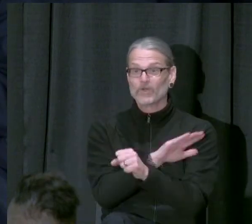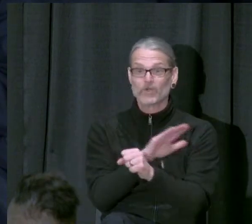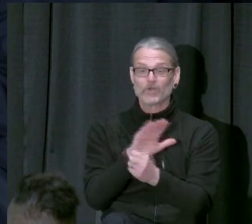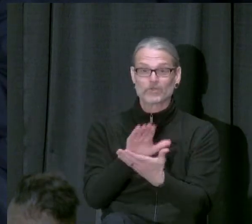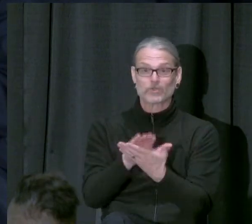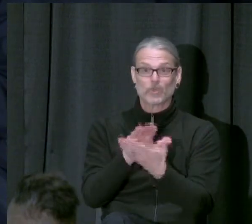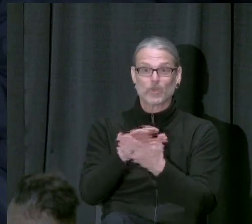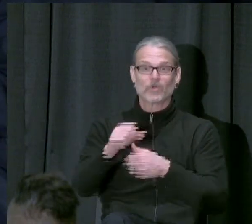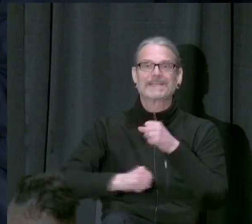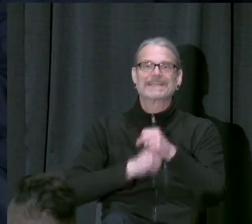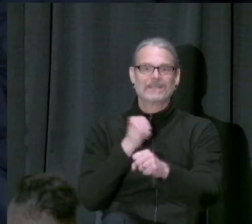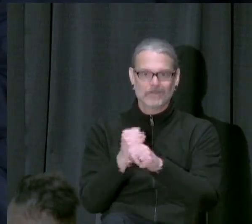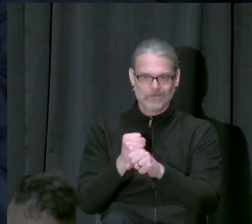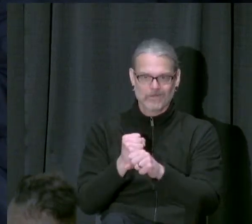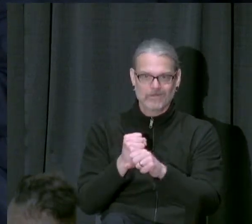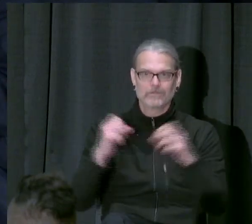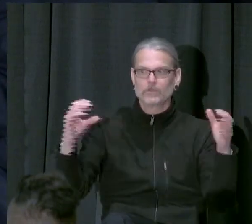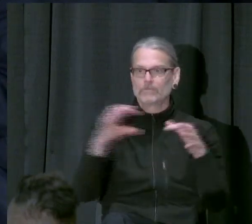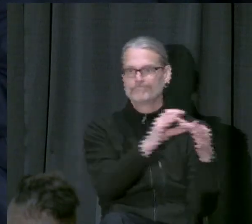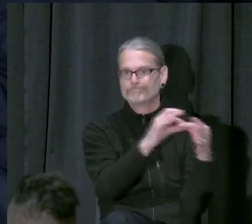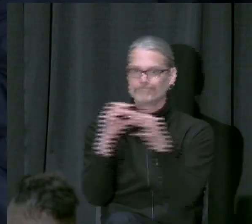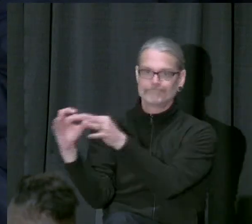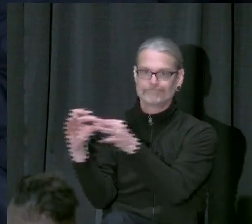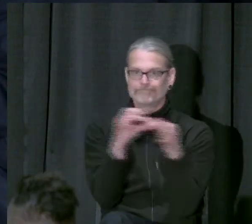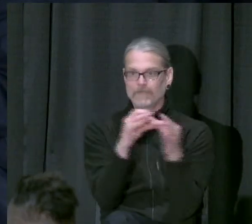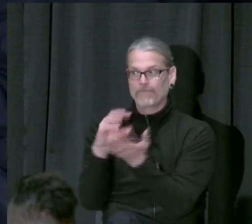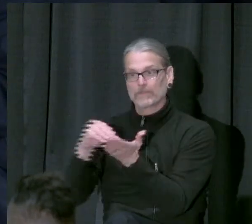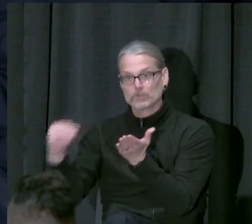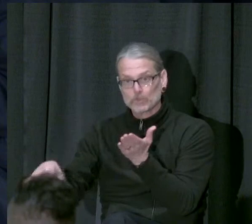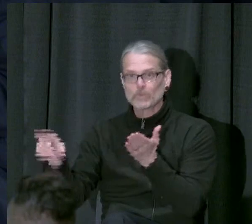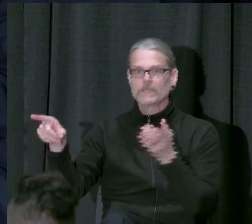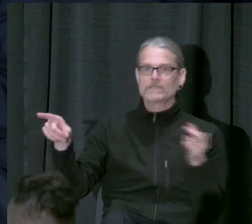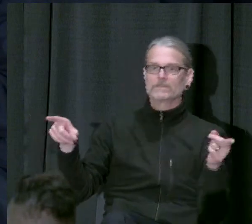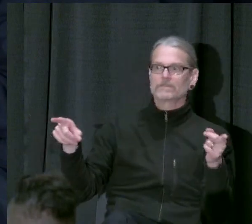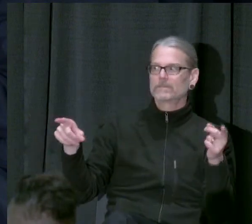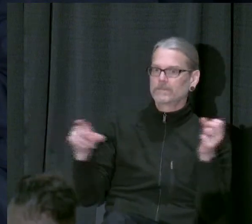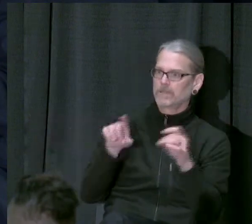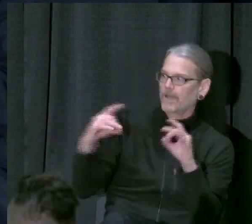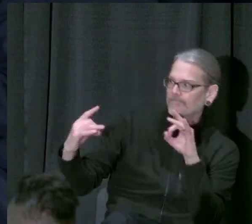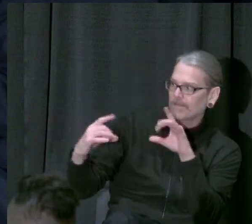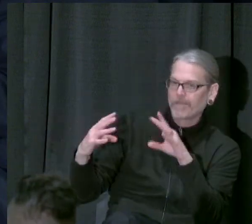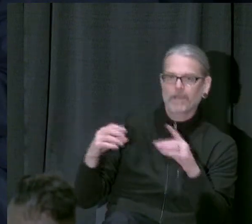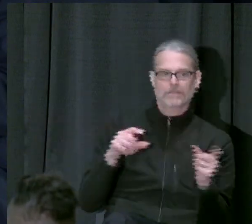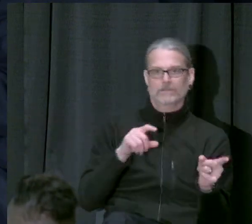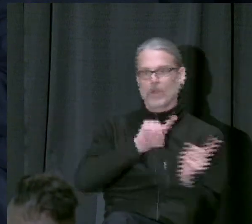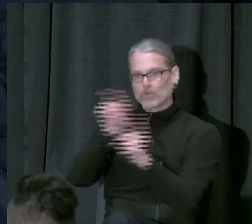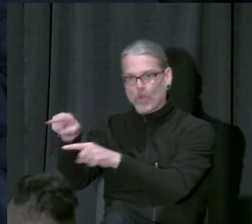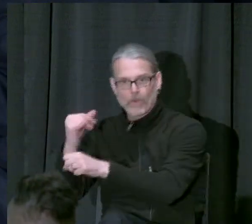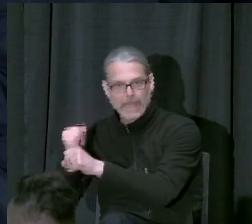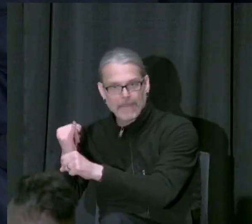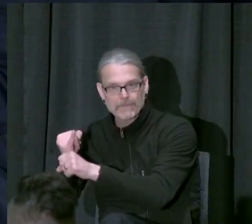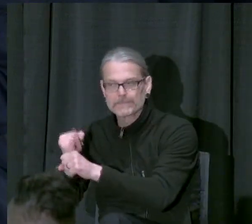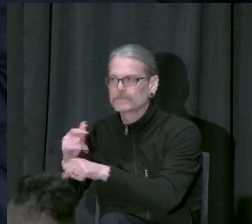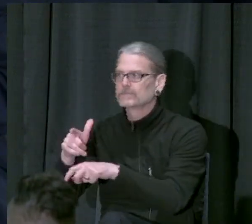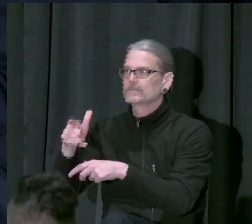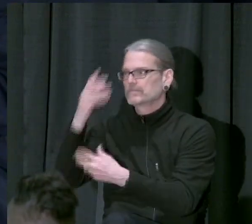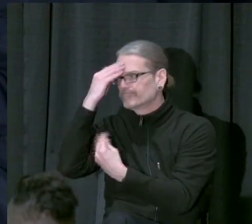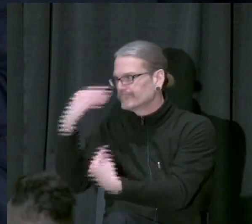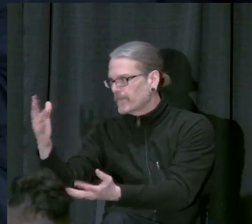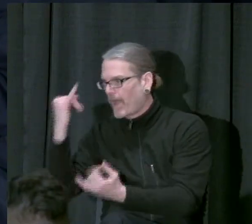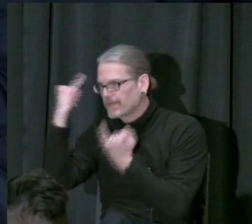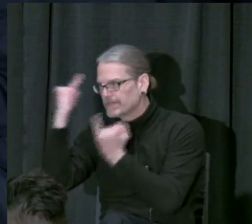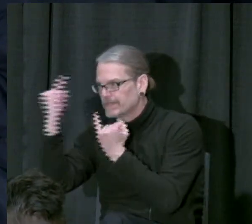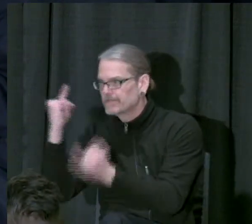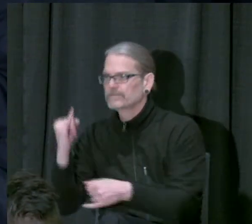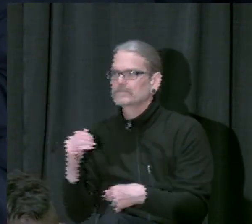done, to work with the students, to be part of it, to visit campus and share the ideas and get the final